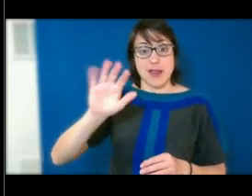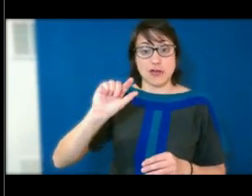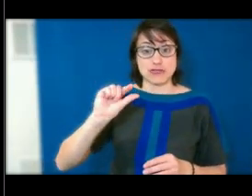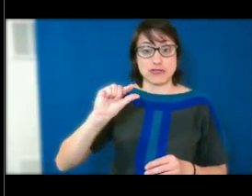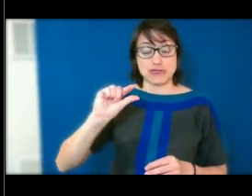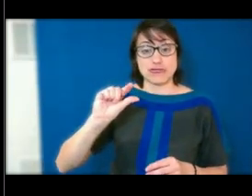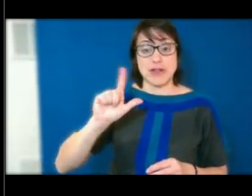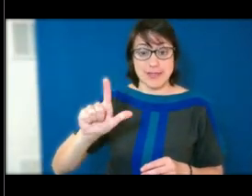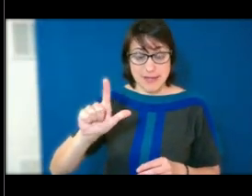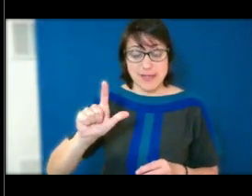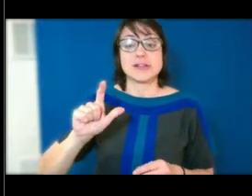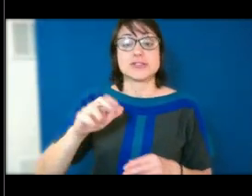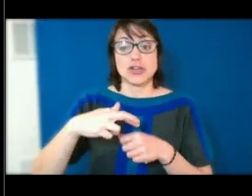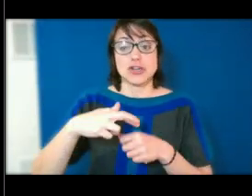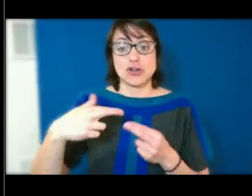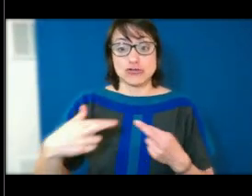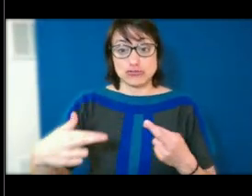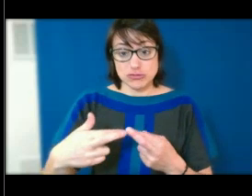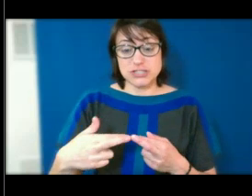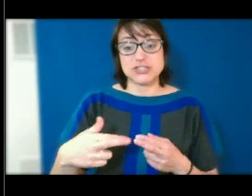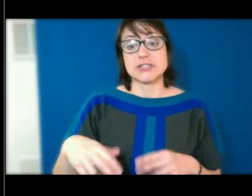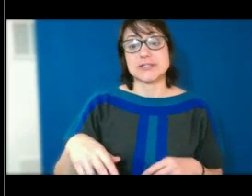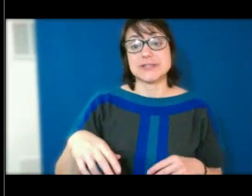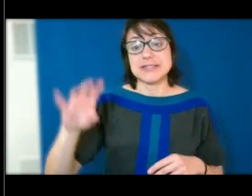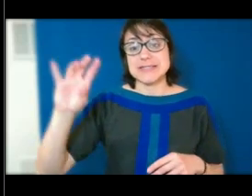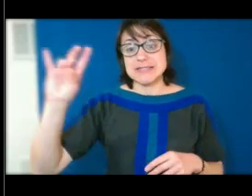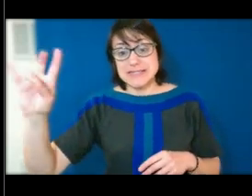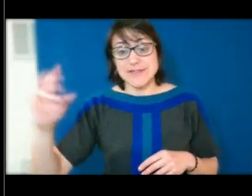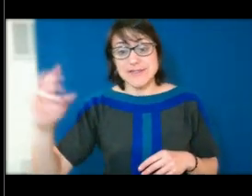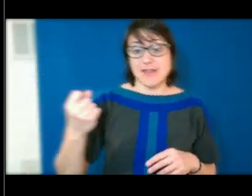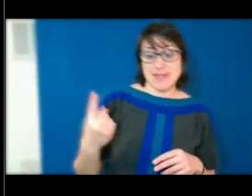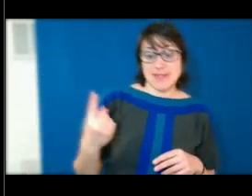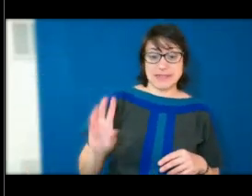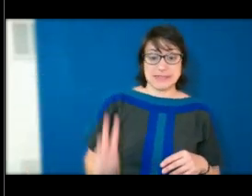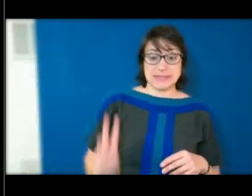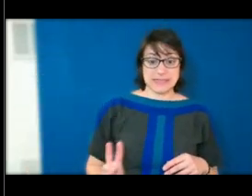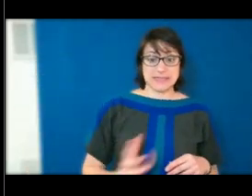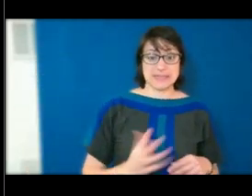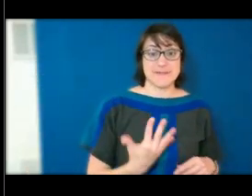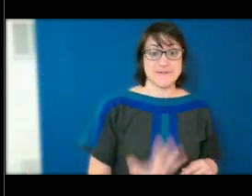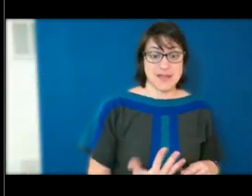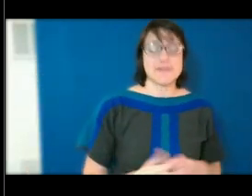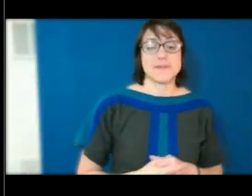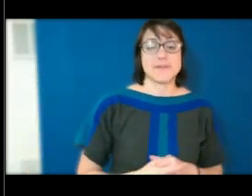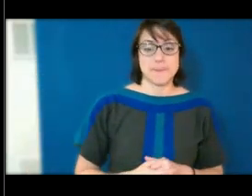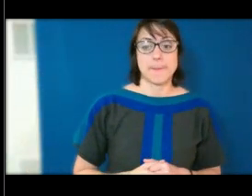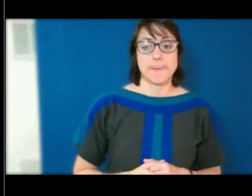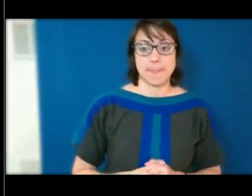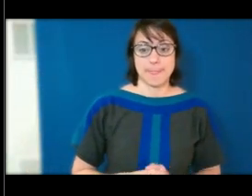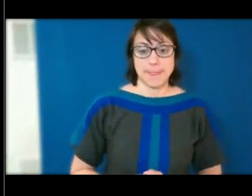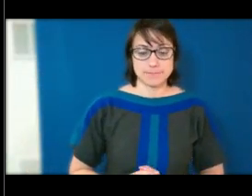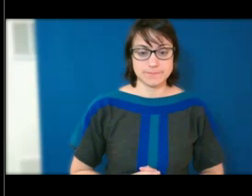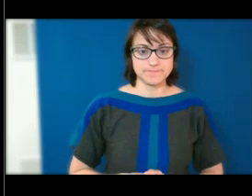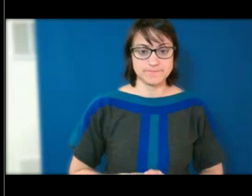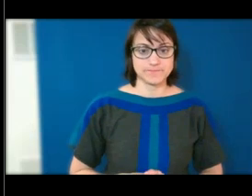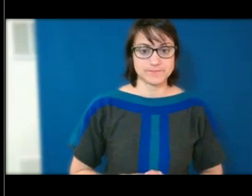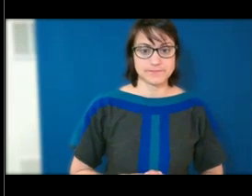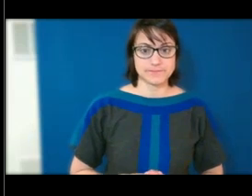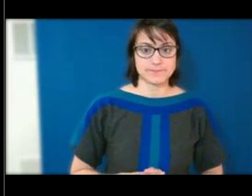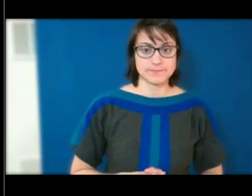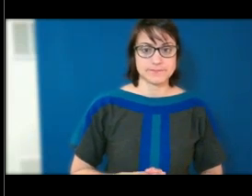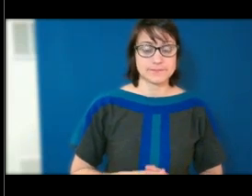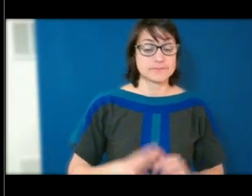South Atlantic, 11 in the Mid-Atlantic, and 7 in the Northeast. Next slide, please. So that's all I have. I